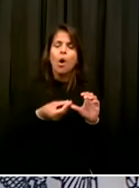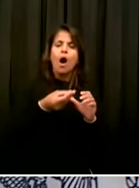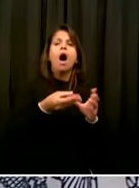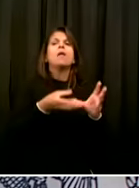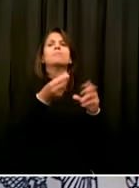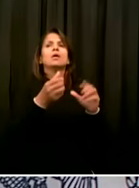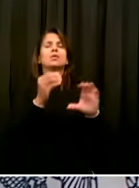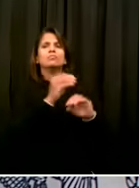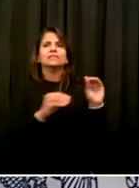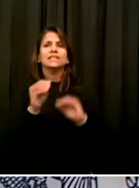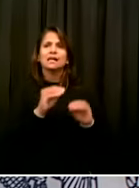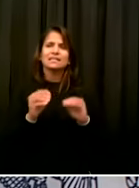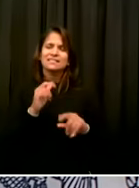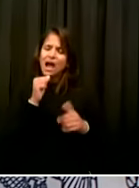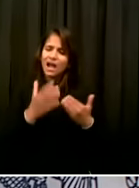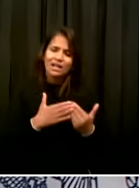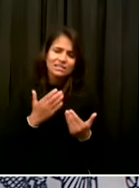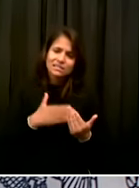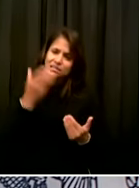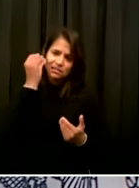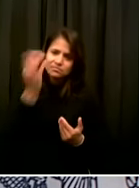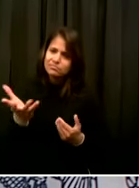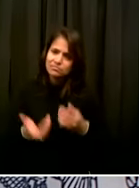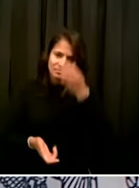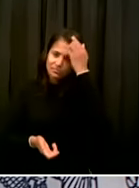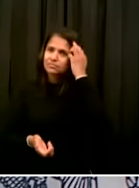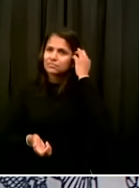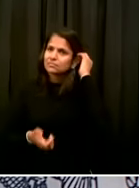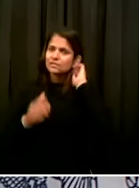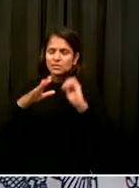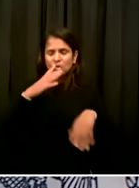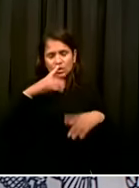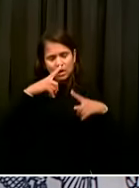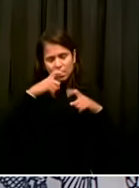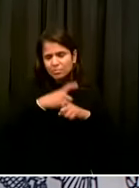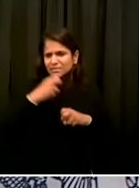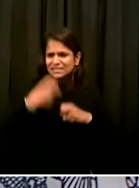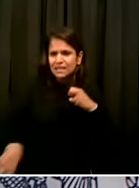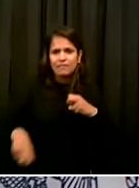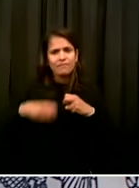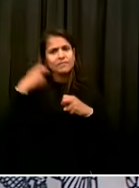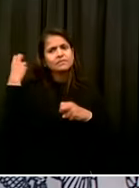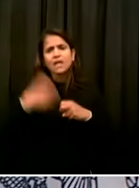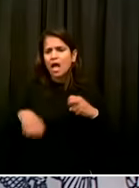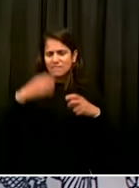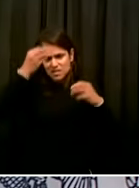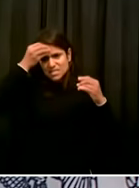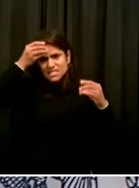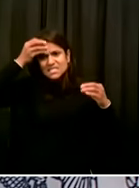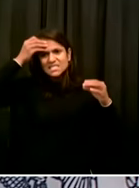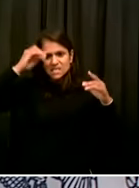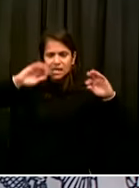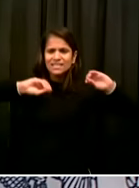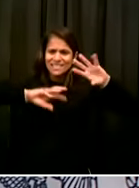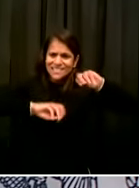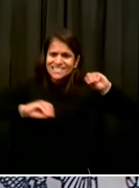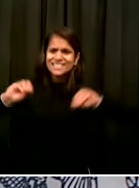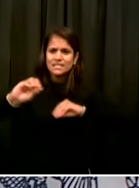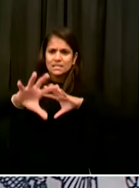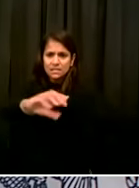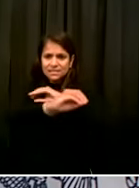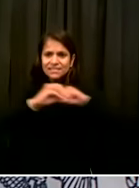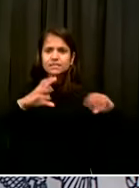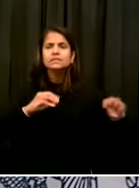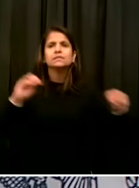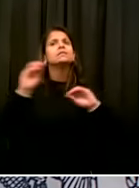and still provide the most basic services to New Yorkers, then you don't fill the roles. If you have to fill some of them, you fill some of them. But what we